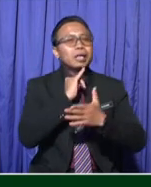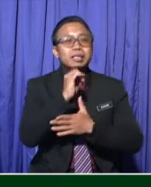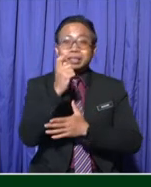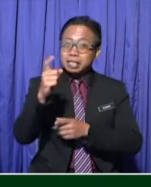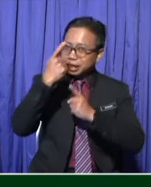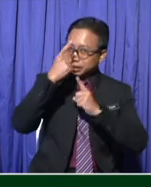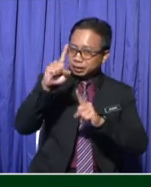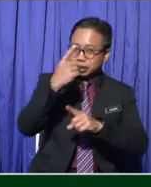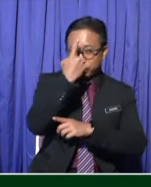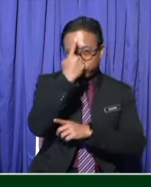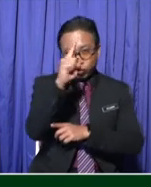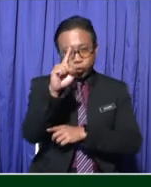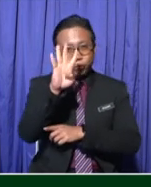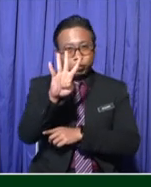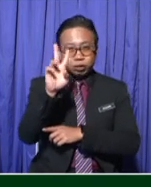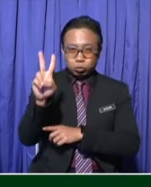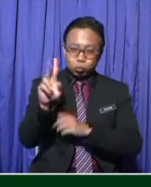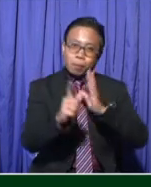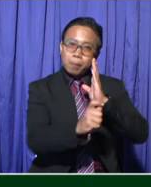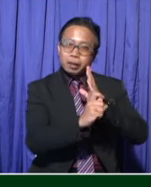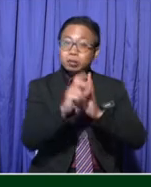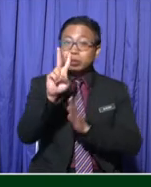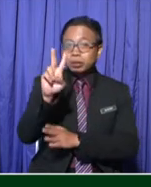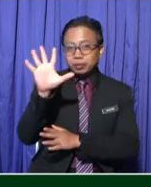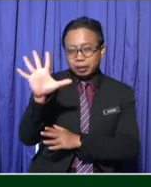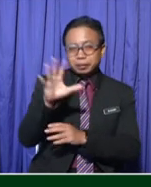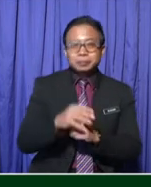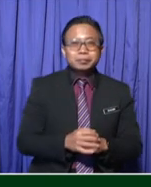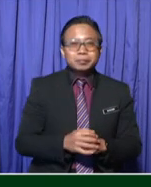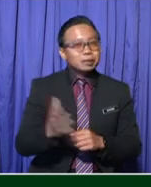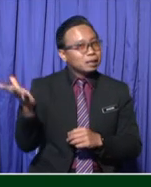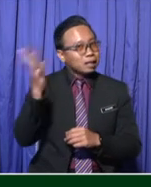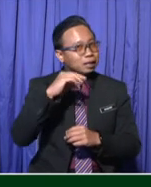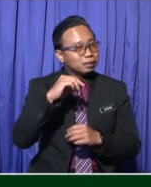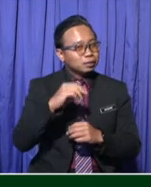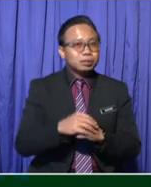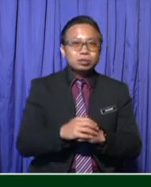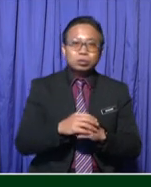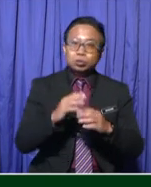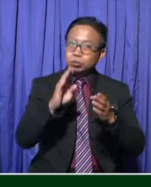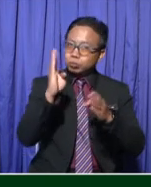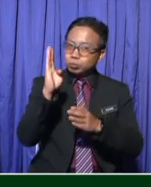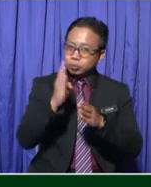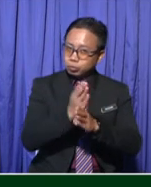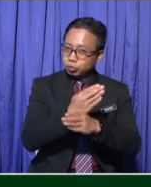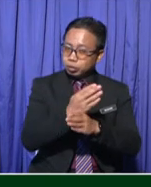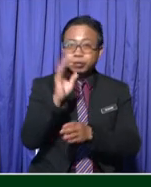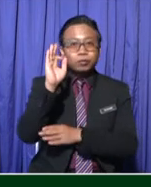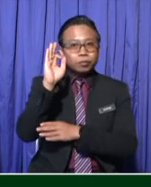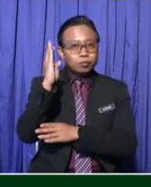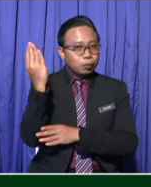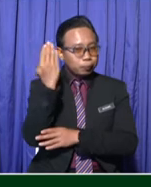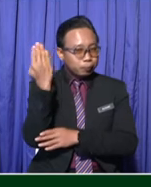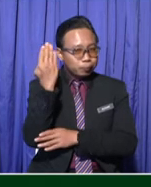answer for 42 plus 25? Let us use standard form. Draw